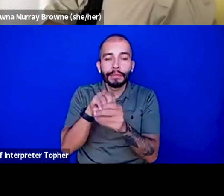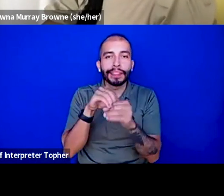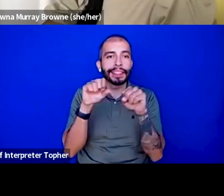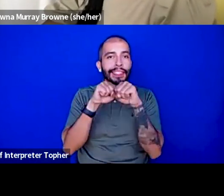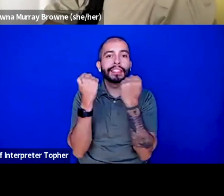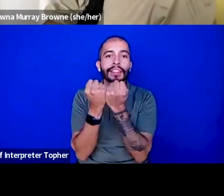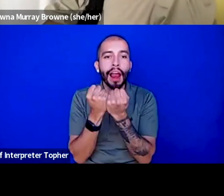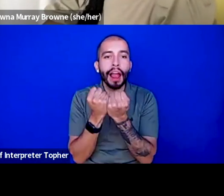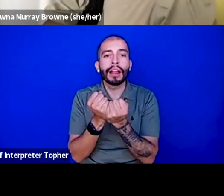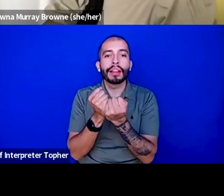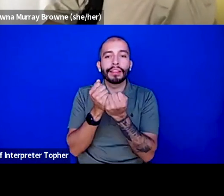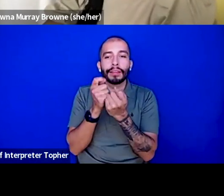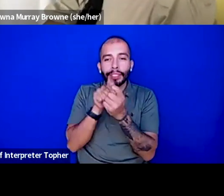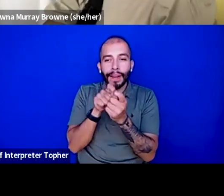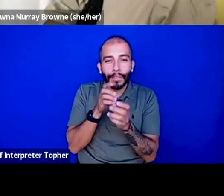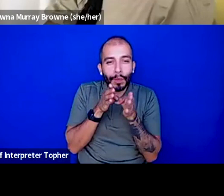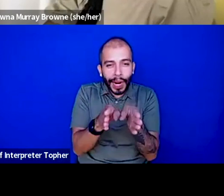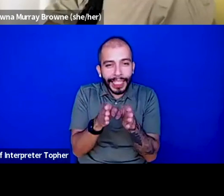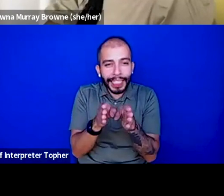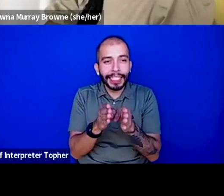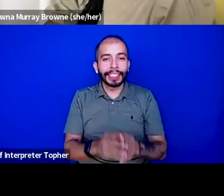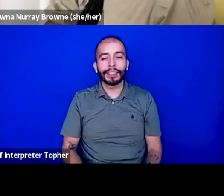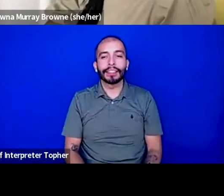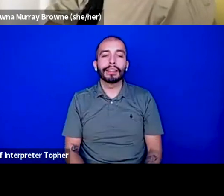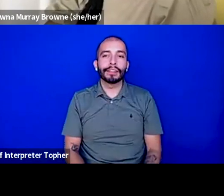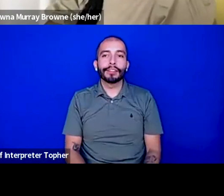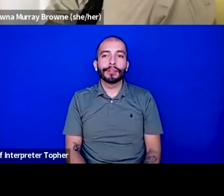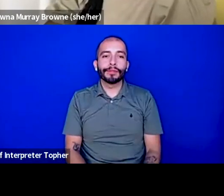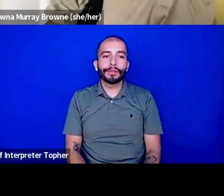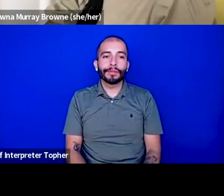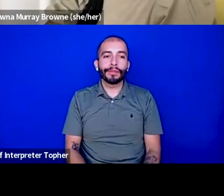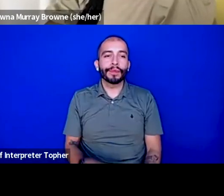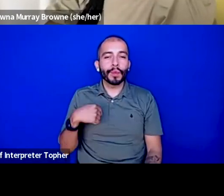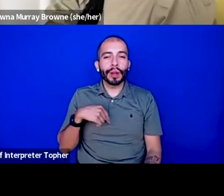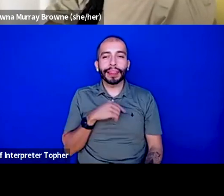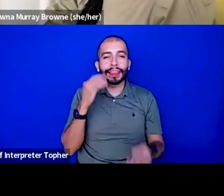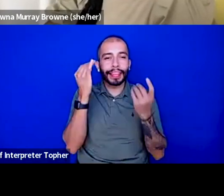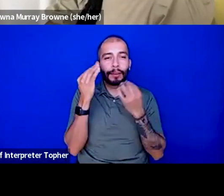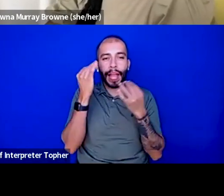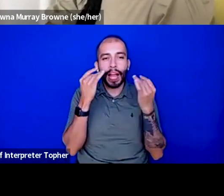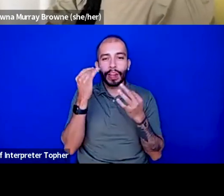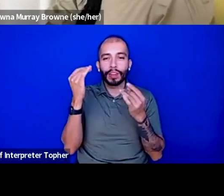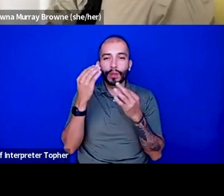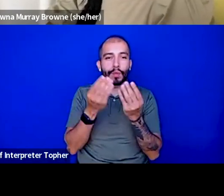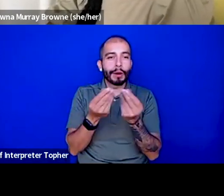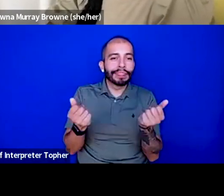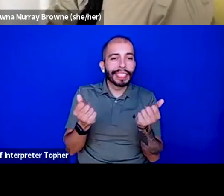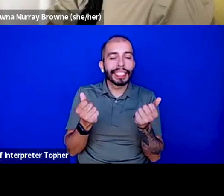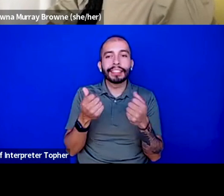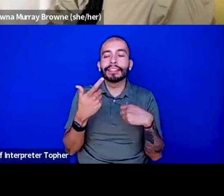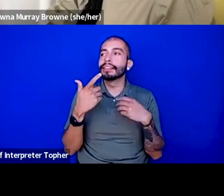the Academy, what we think about is remedies to academic problems, disciplinary